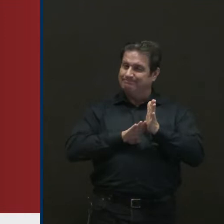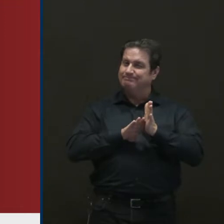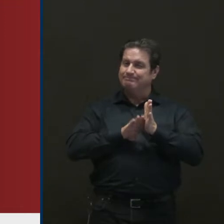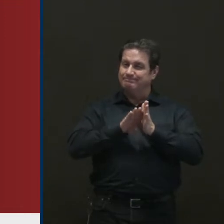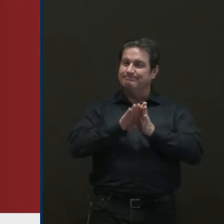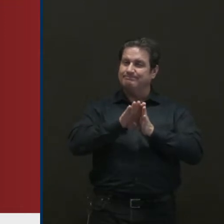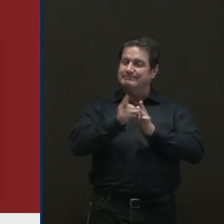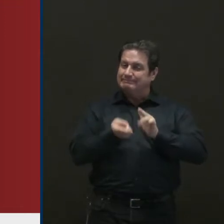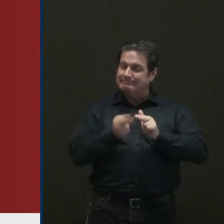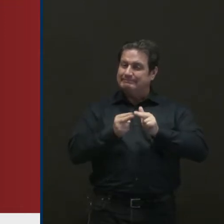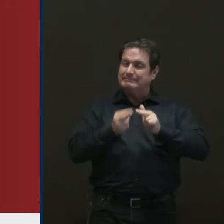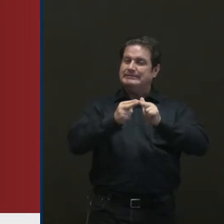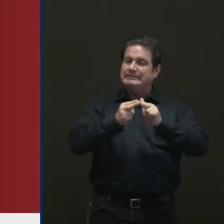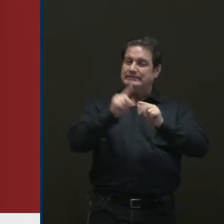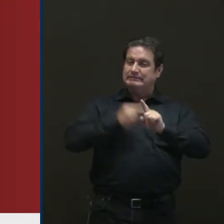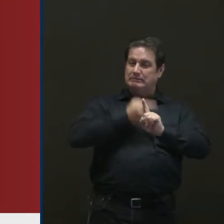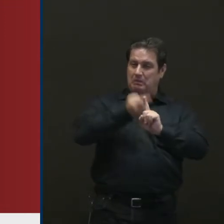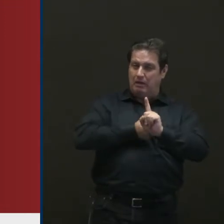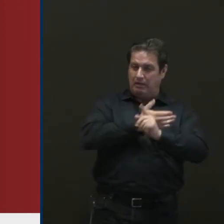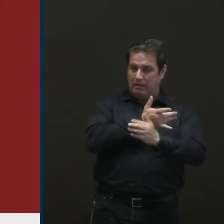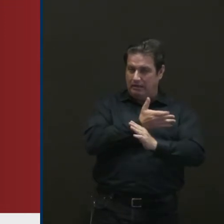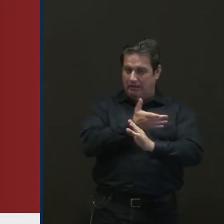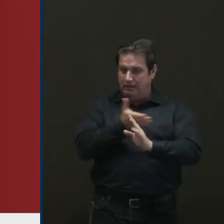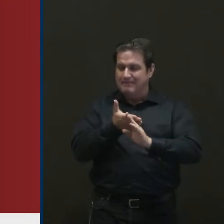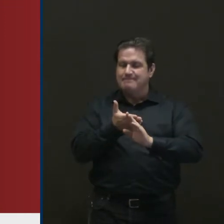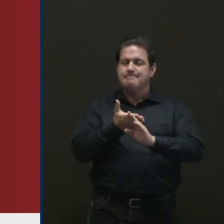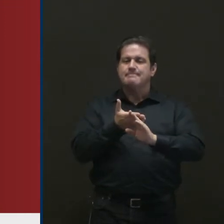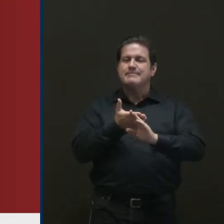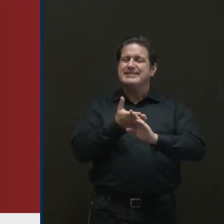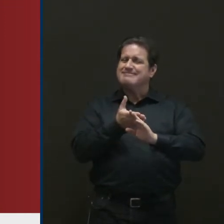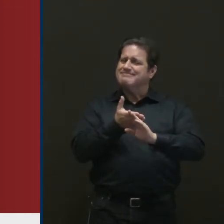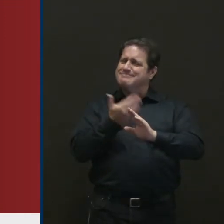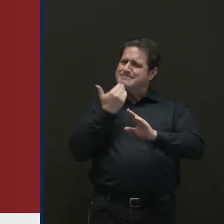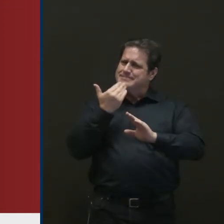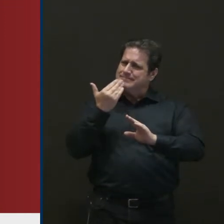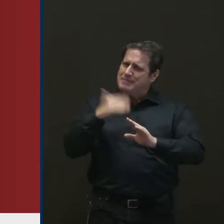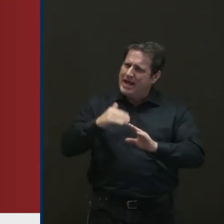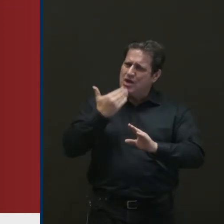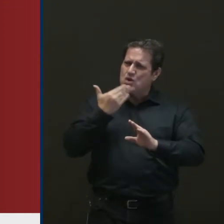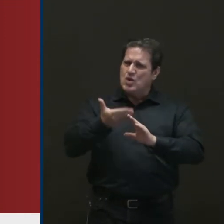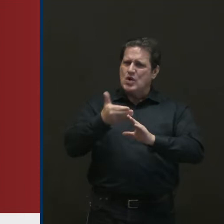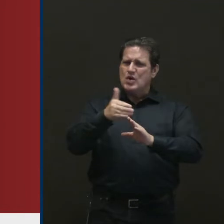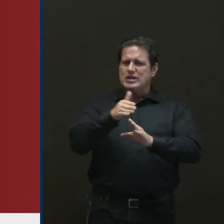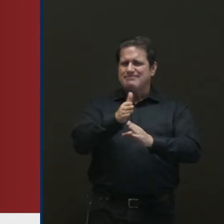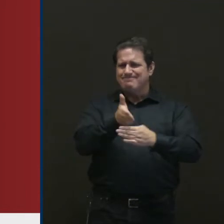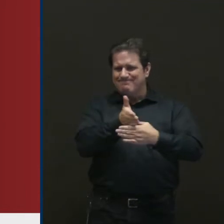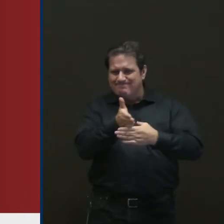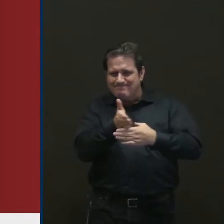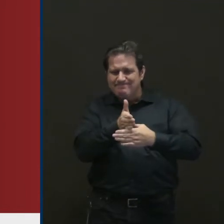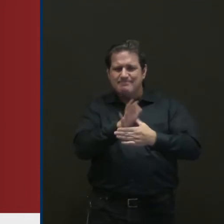for the last month that we're not bad and we're not good. We're kind of in this